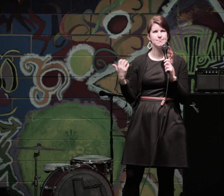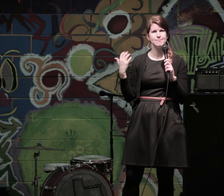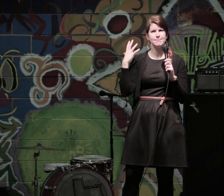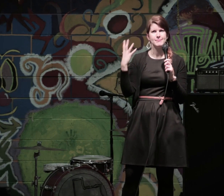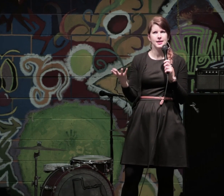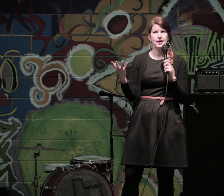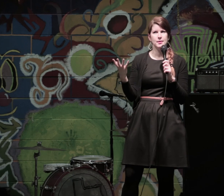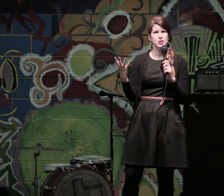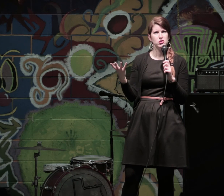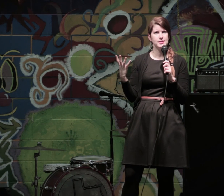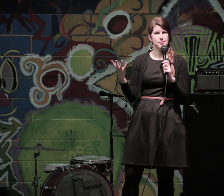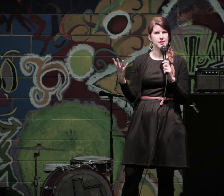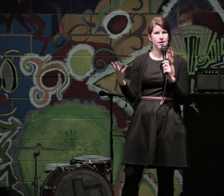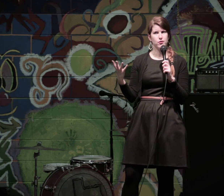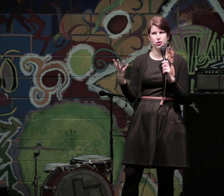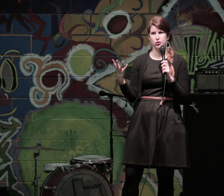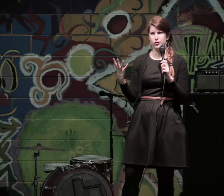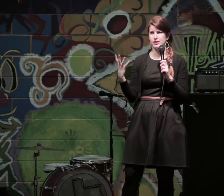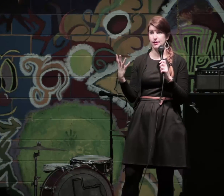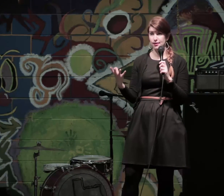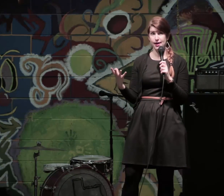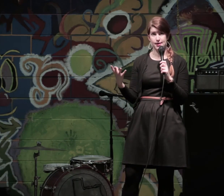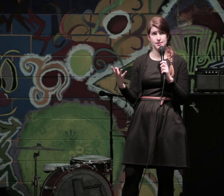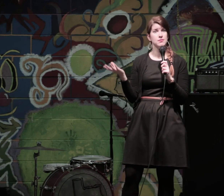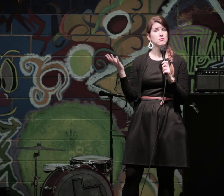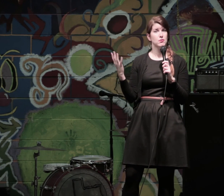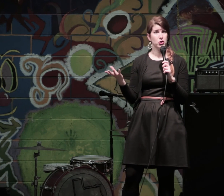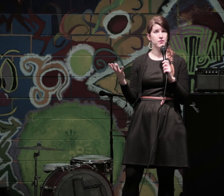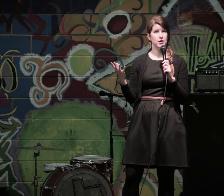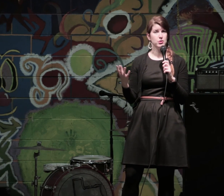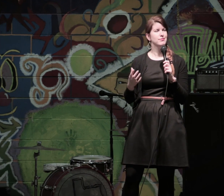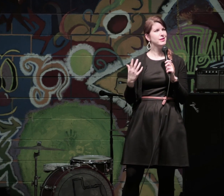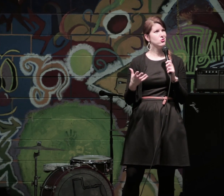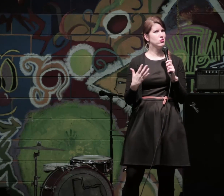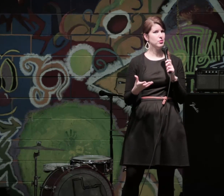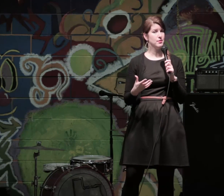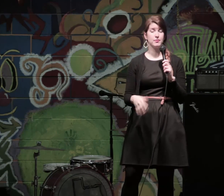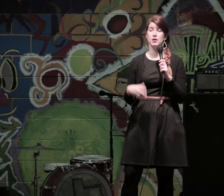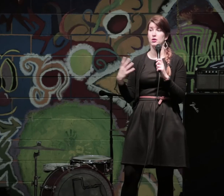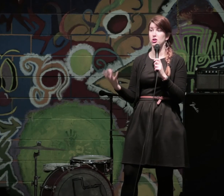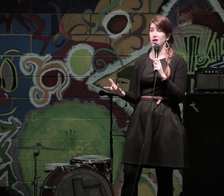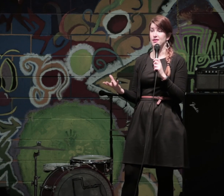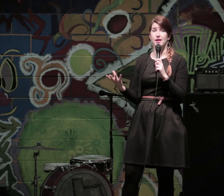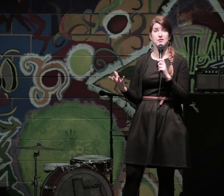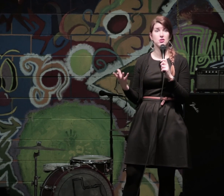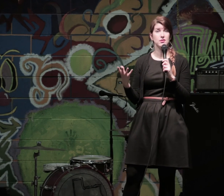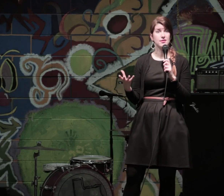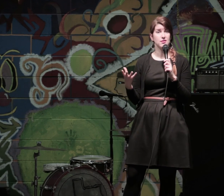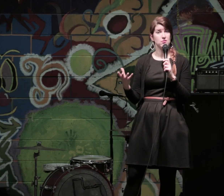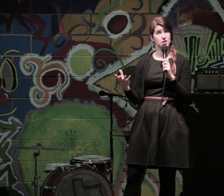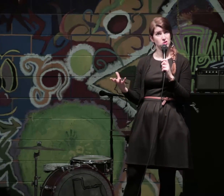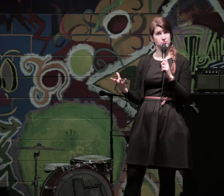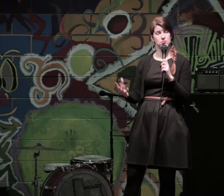saying, I need you to sub tonight for a university class. Are you available? Yeah, sure, no problem. Great, the class is